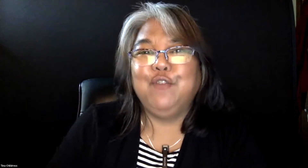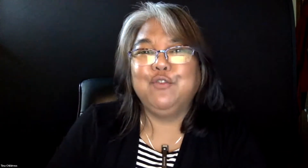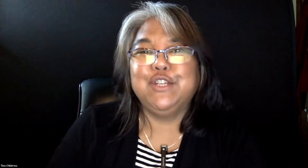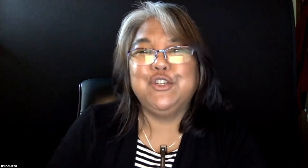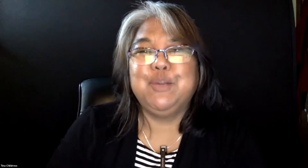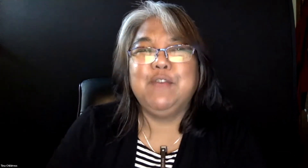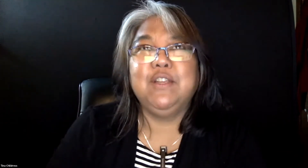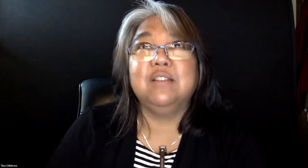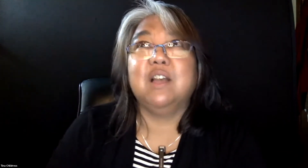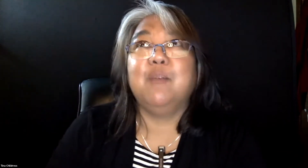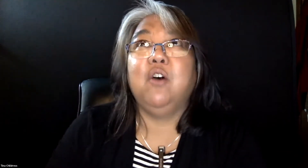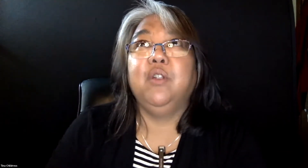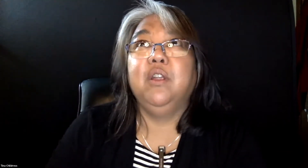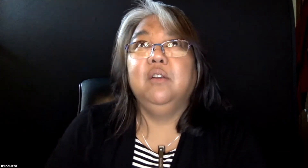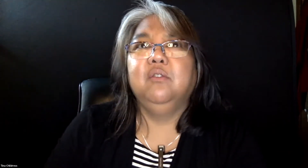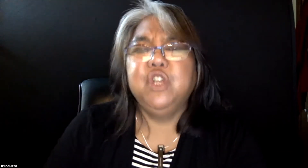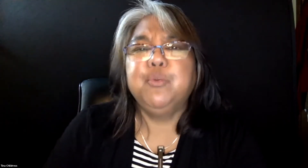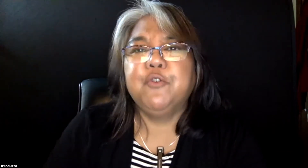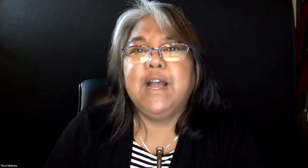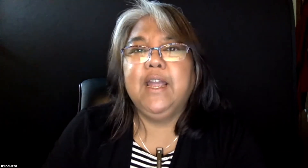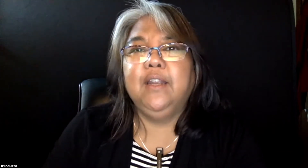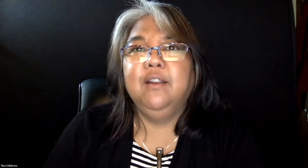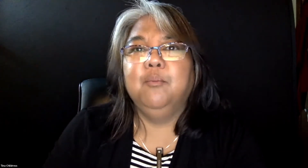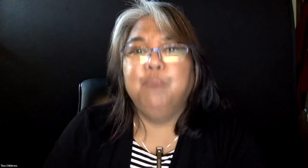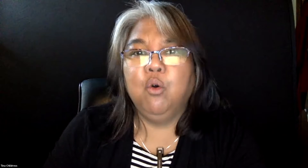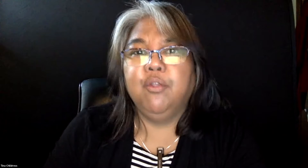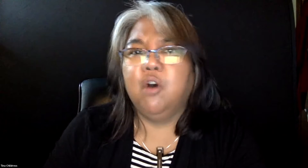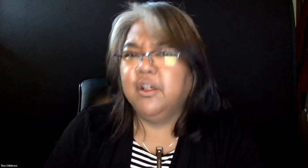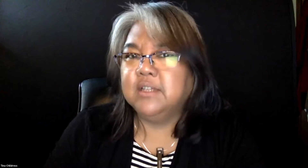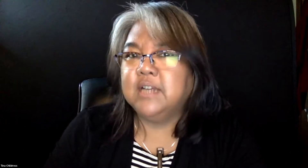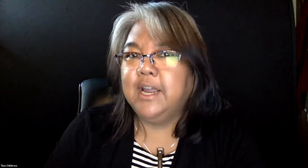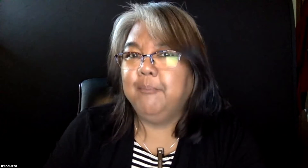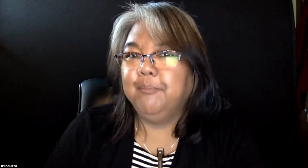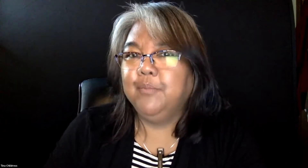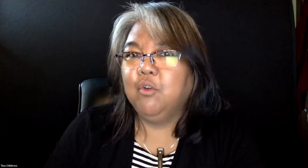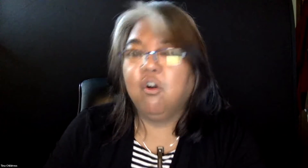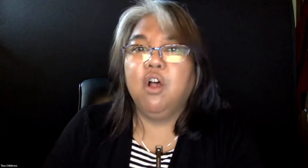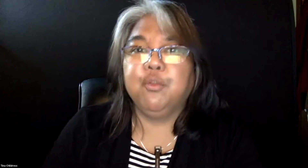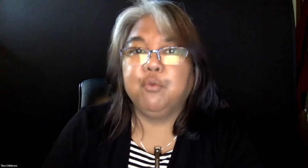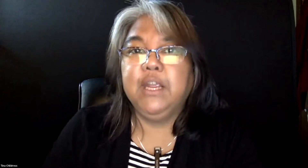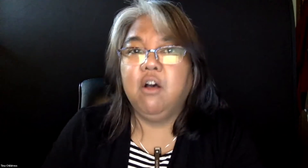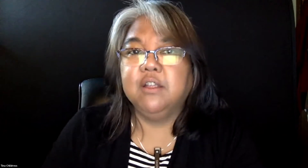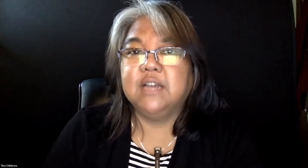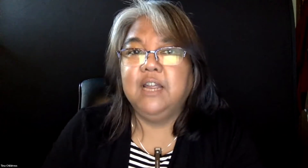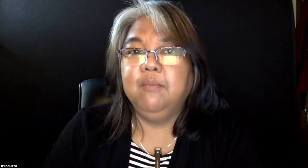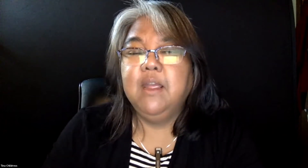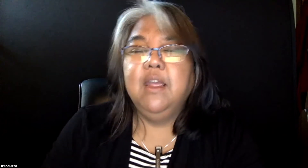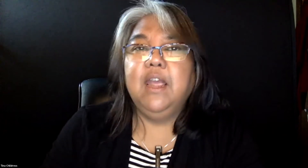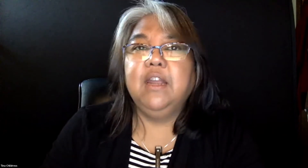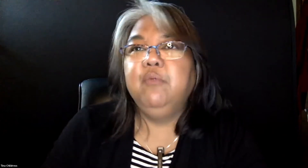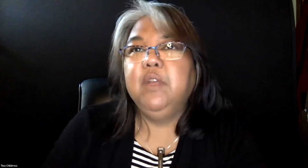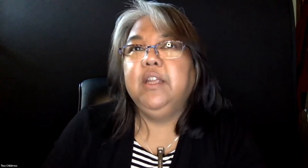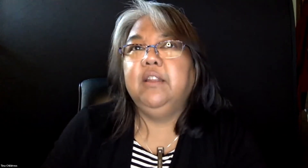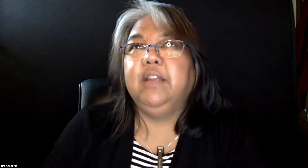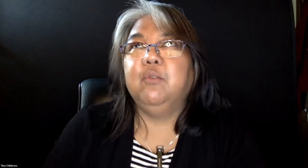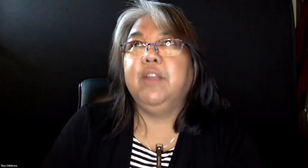off conversation about this, about do you provide both all the time or all three all the time? And